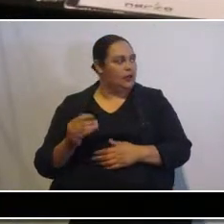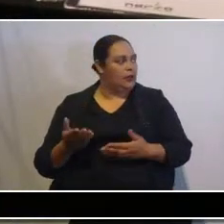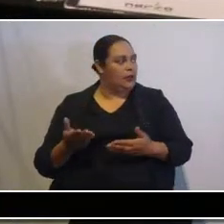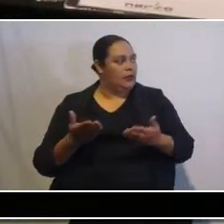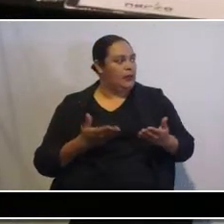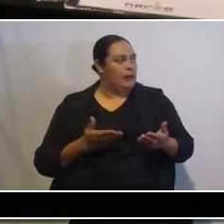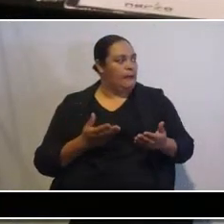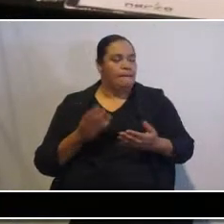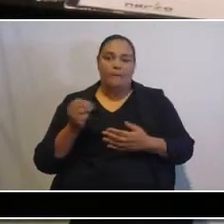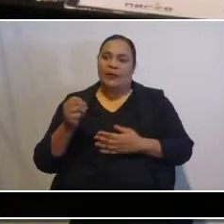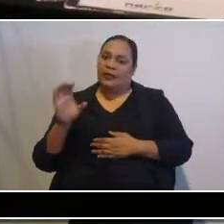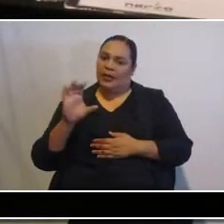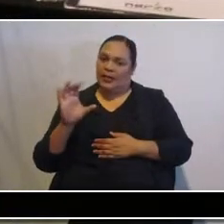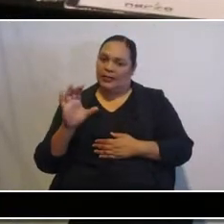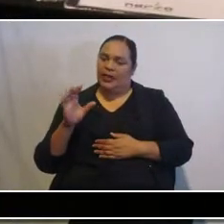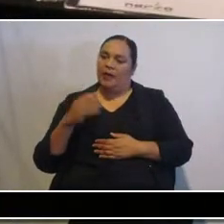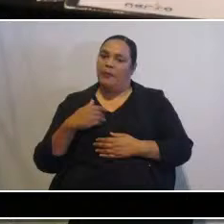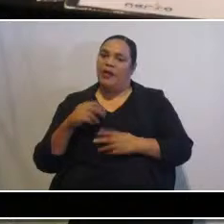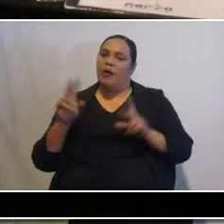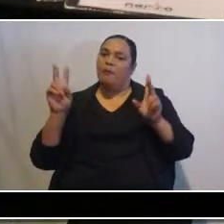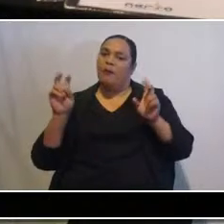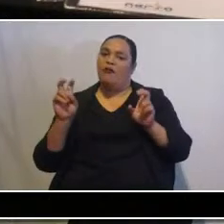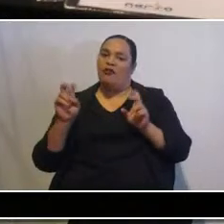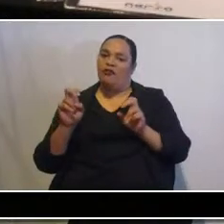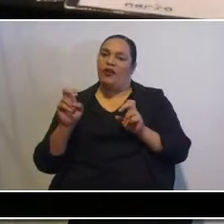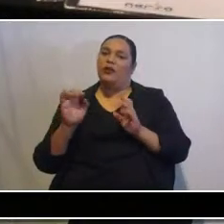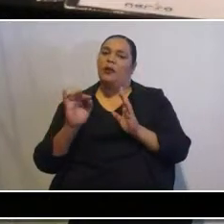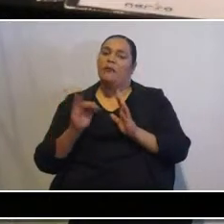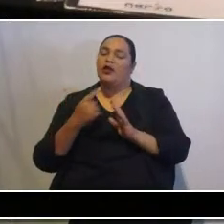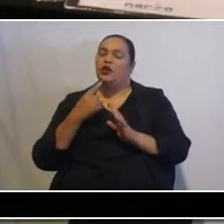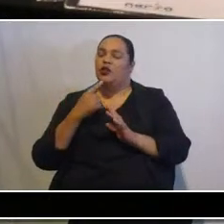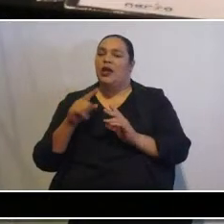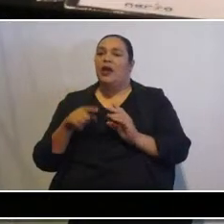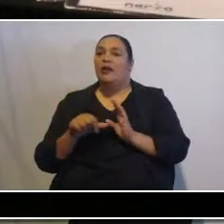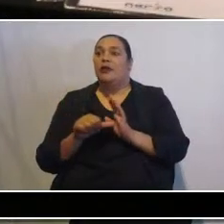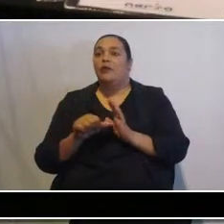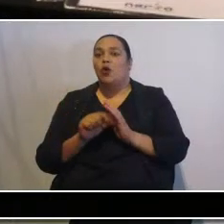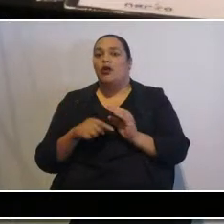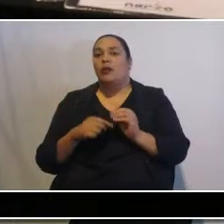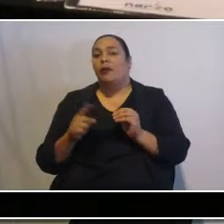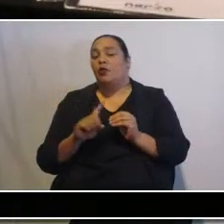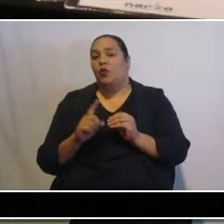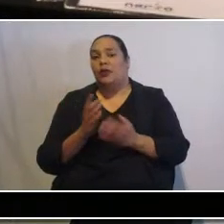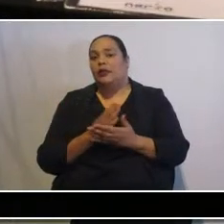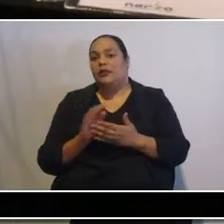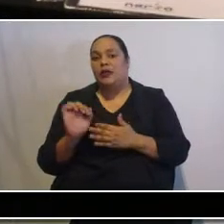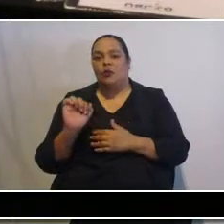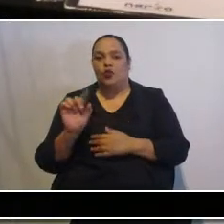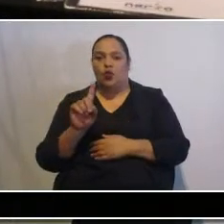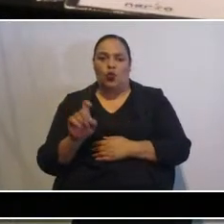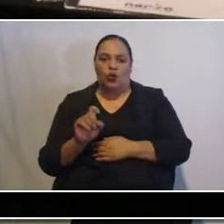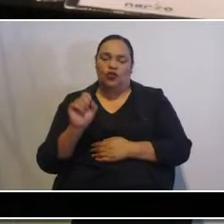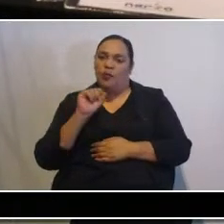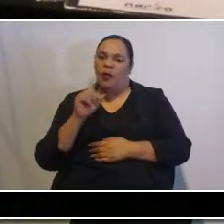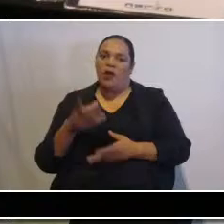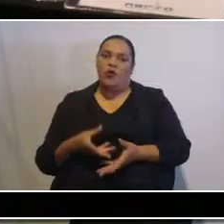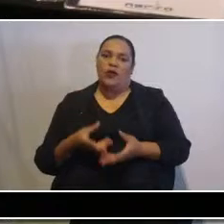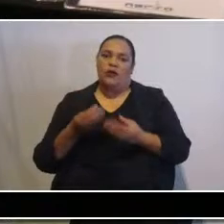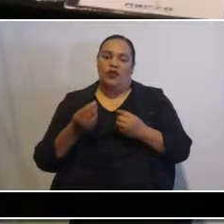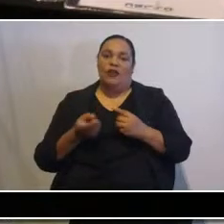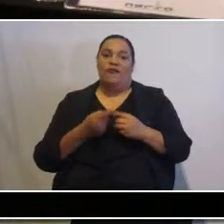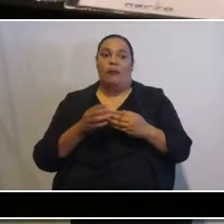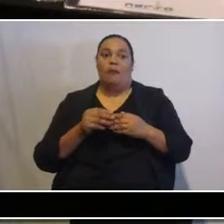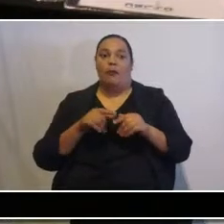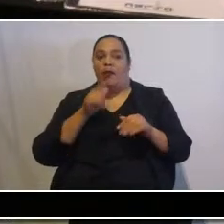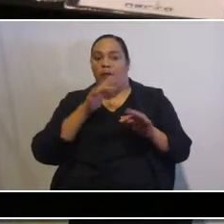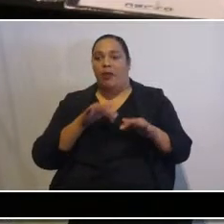Mr. Kasim, I'm just going to paraphrase just to indicate the essence of some of the questions that we received from the members